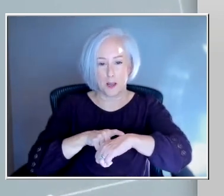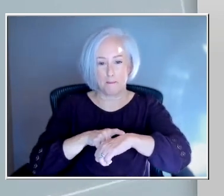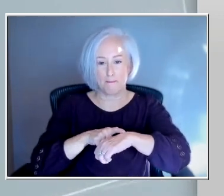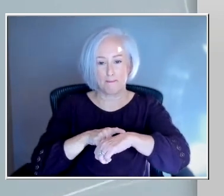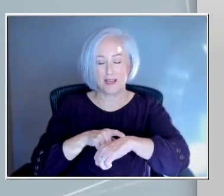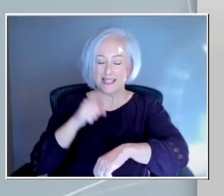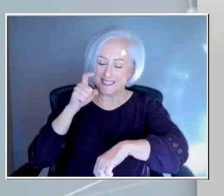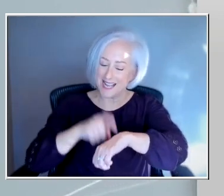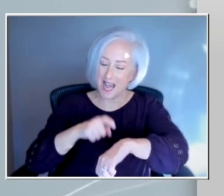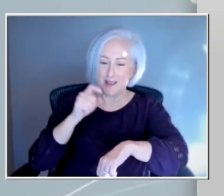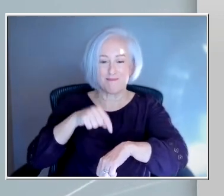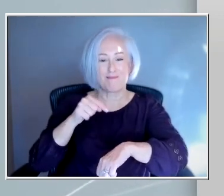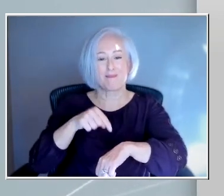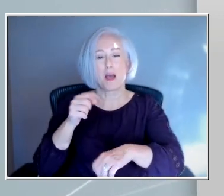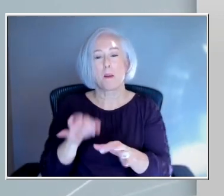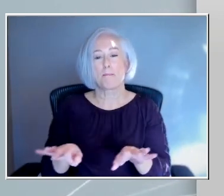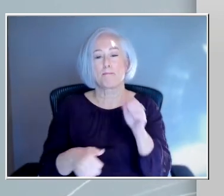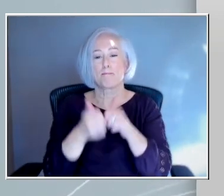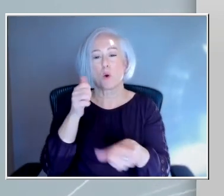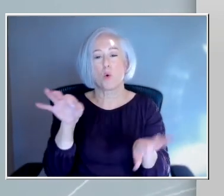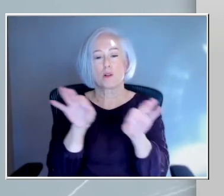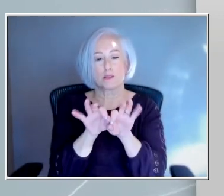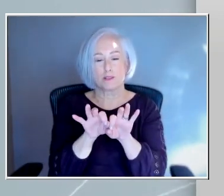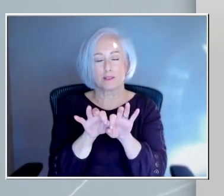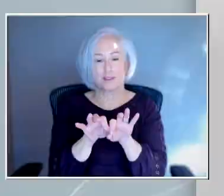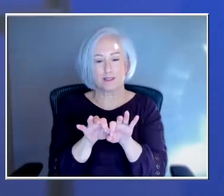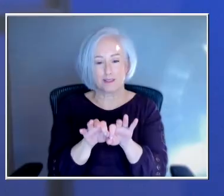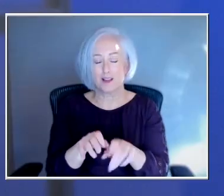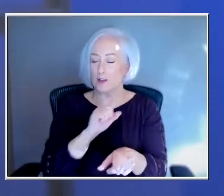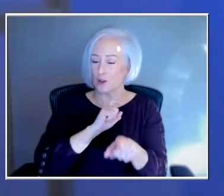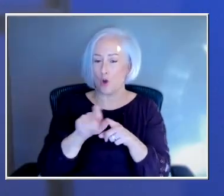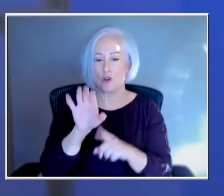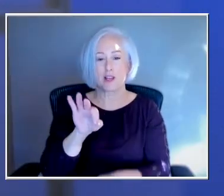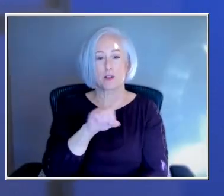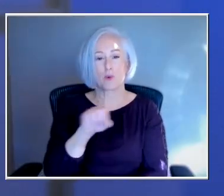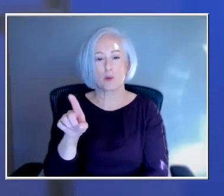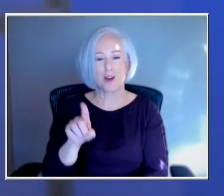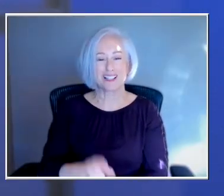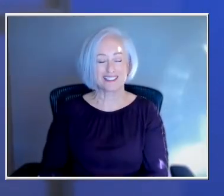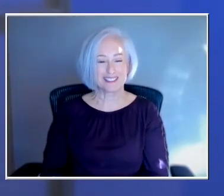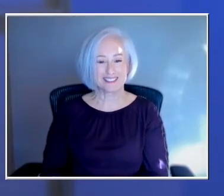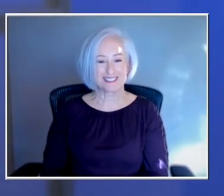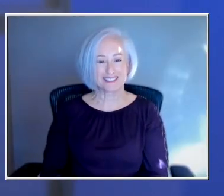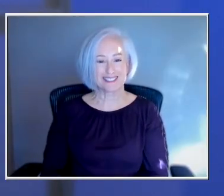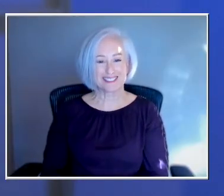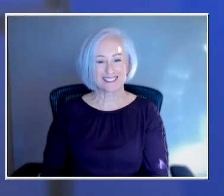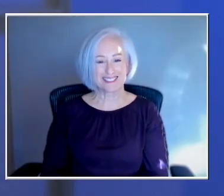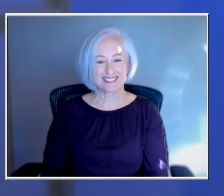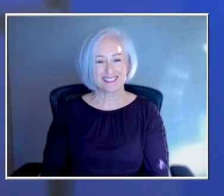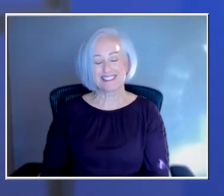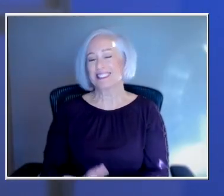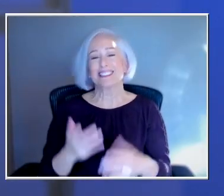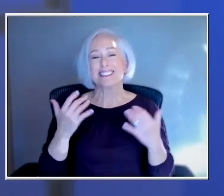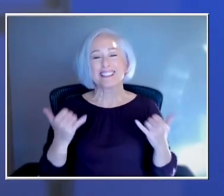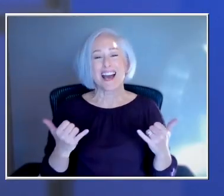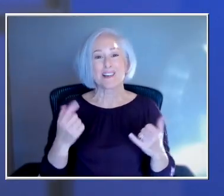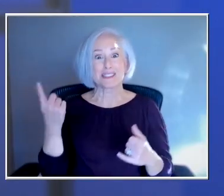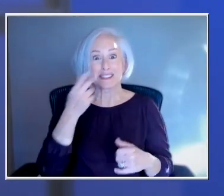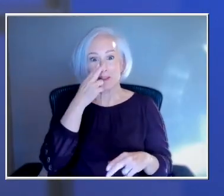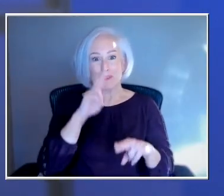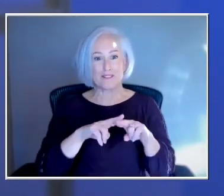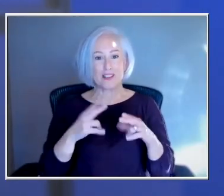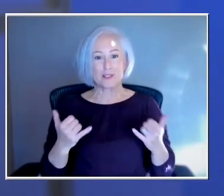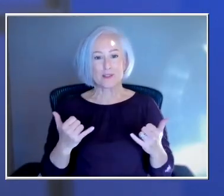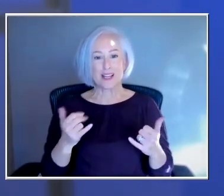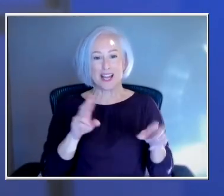to get going, time to make that call to 911. So on that note, we're going to leave you with something pretty fun today. A peek at some of our babies